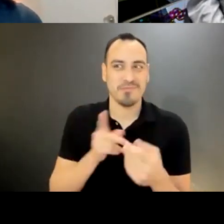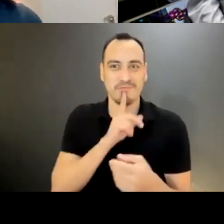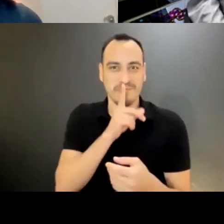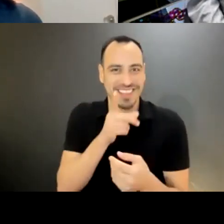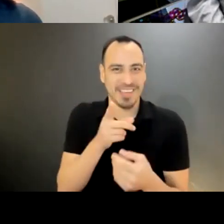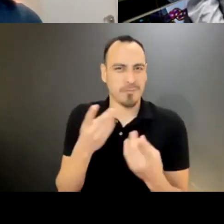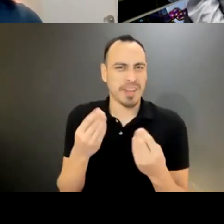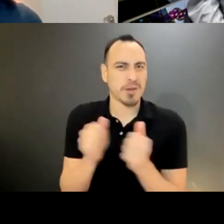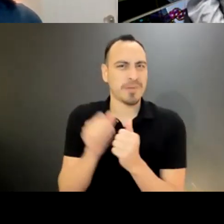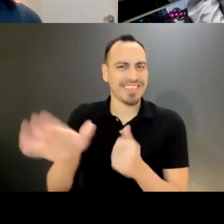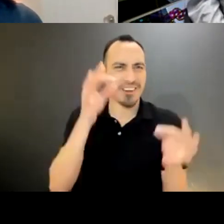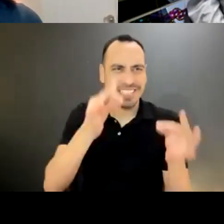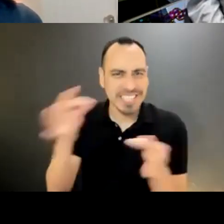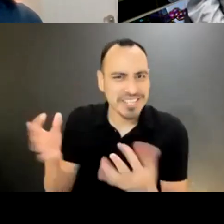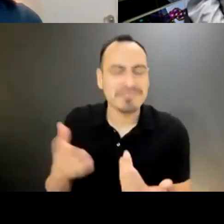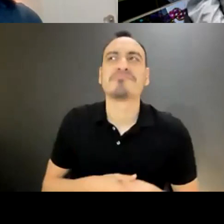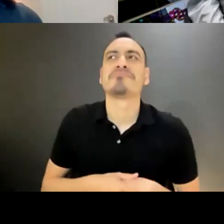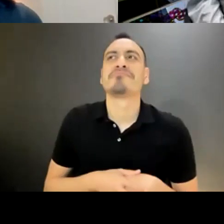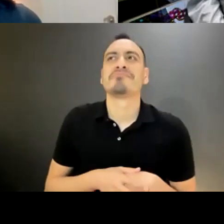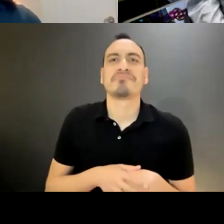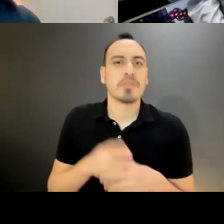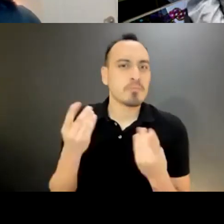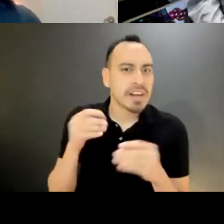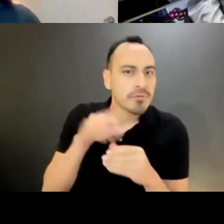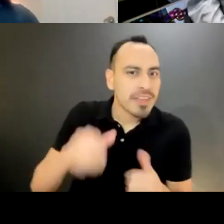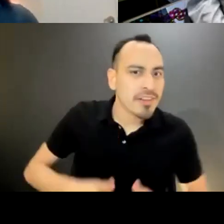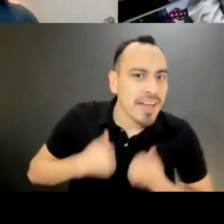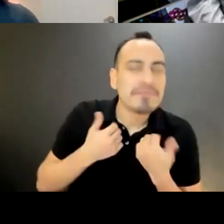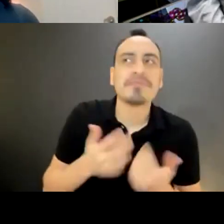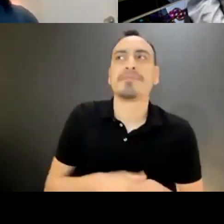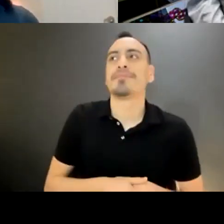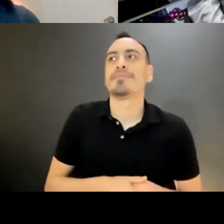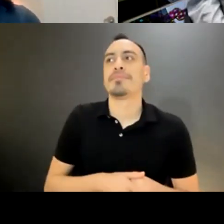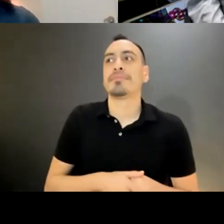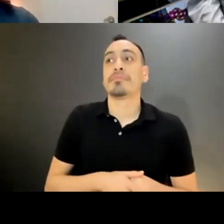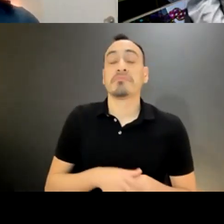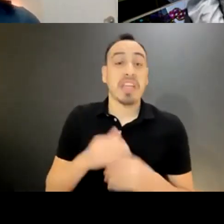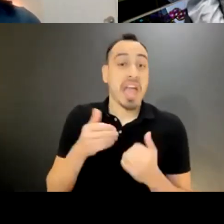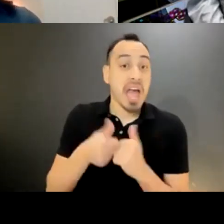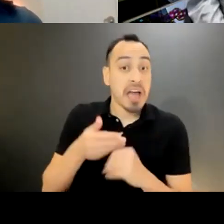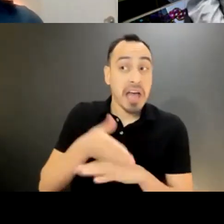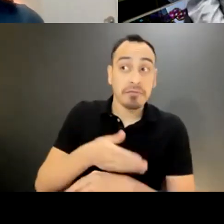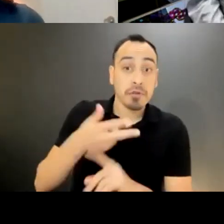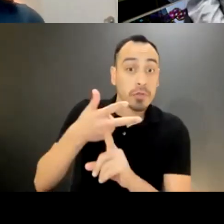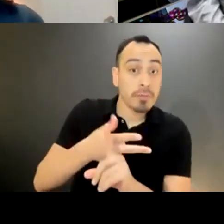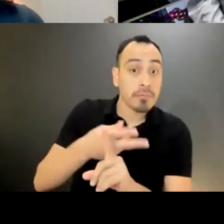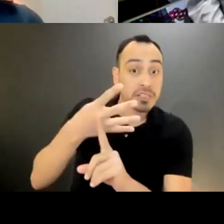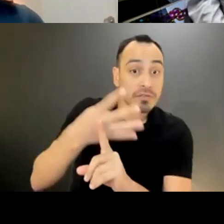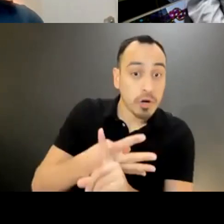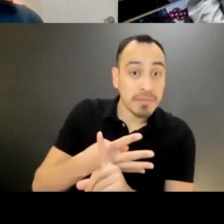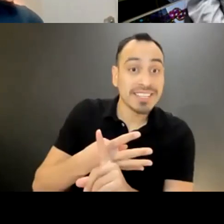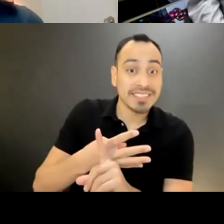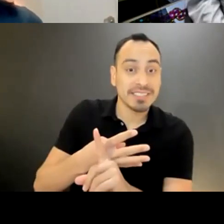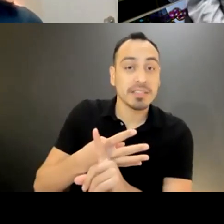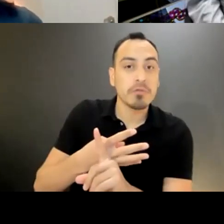answer is we know what's happened 3 to 4 months after vaccine injections because that's how long the